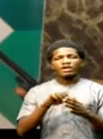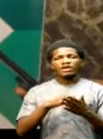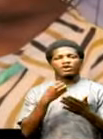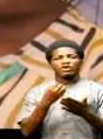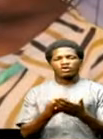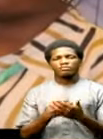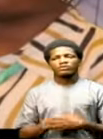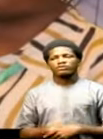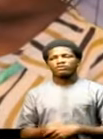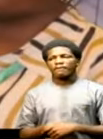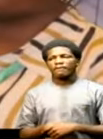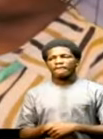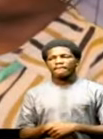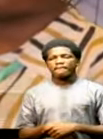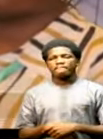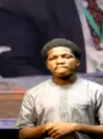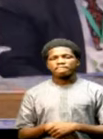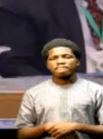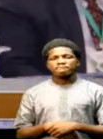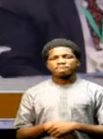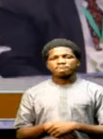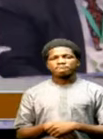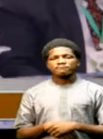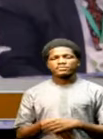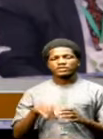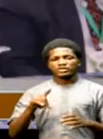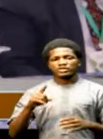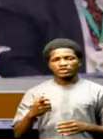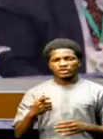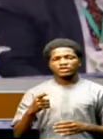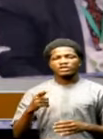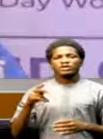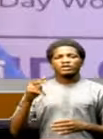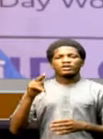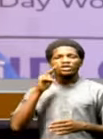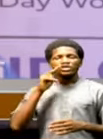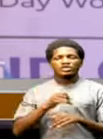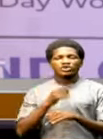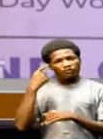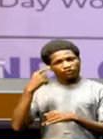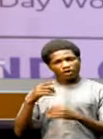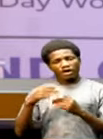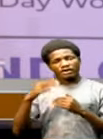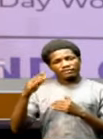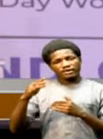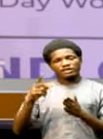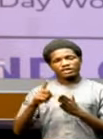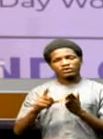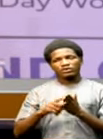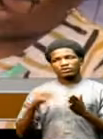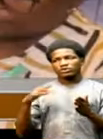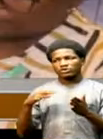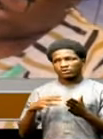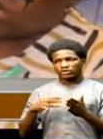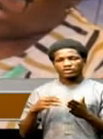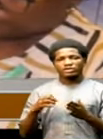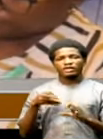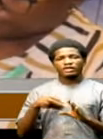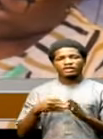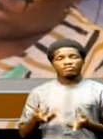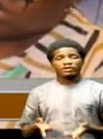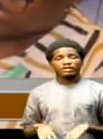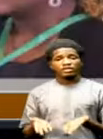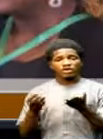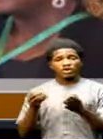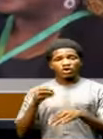society. Director General, Nigerian Institute of Advanced Legal Studies, Professor Mohammed Tofik Ladan, in his presentation on the